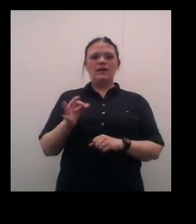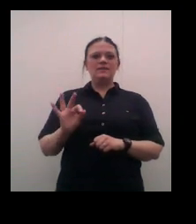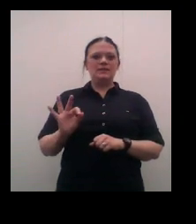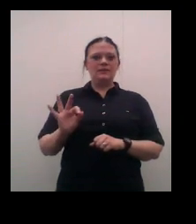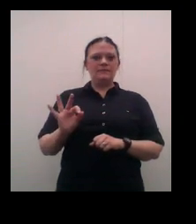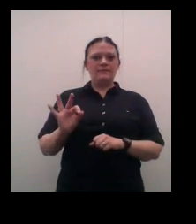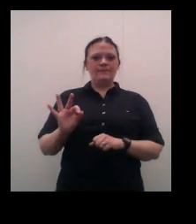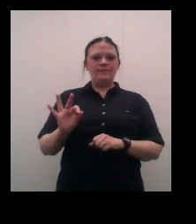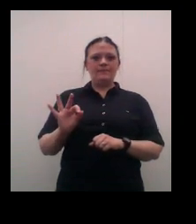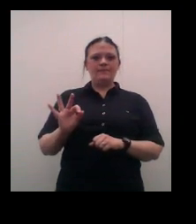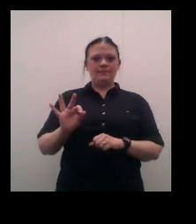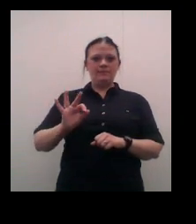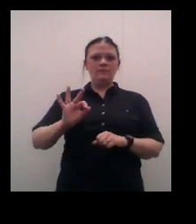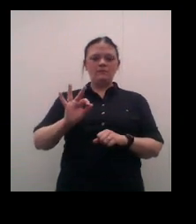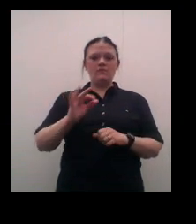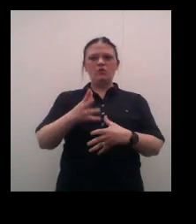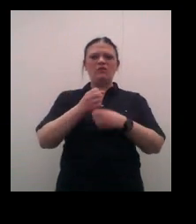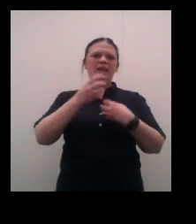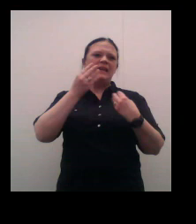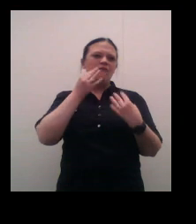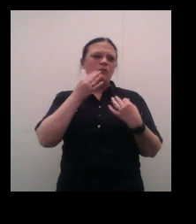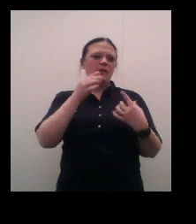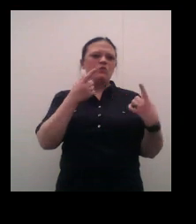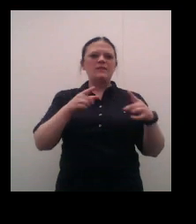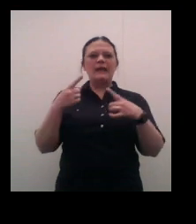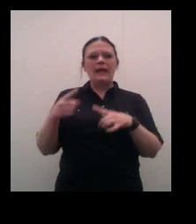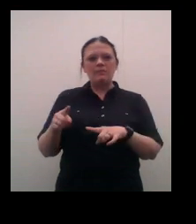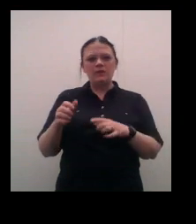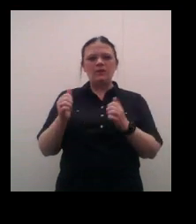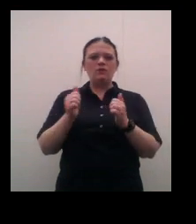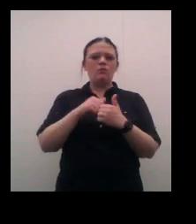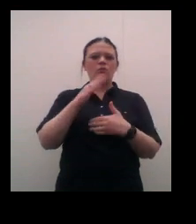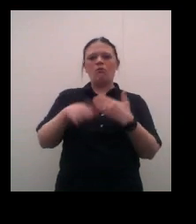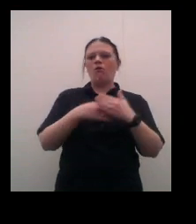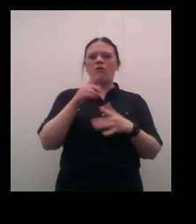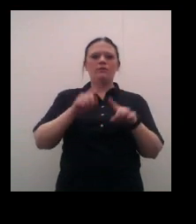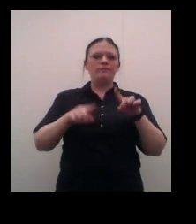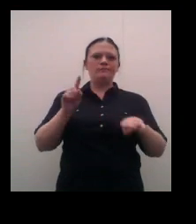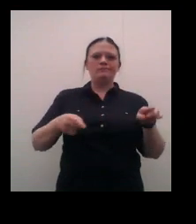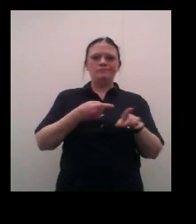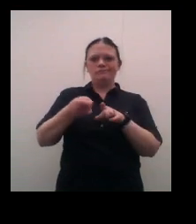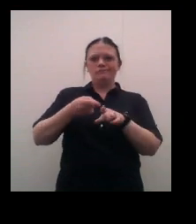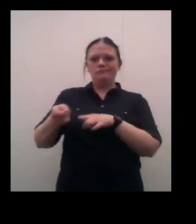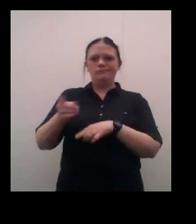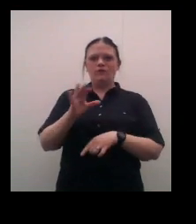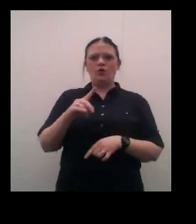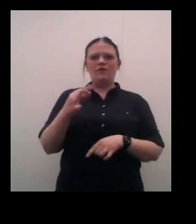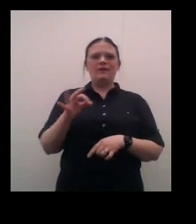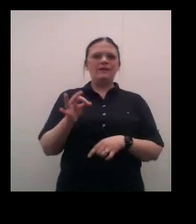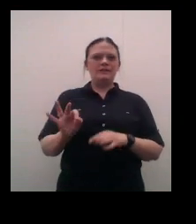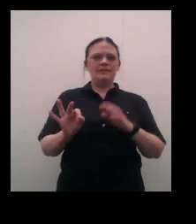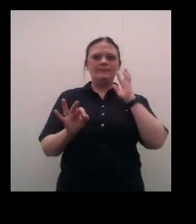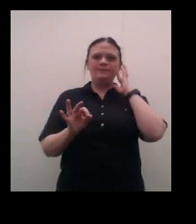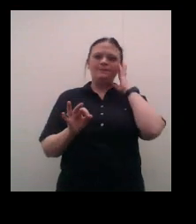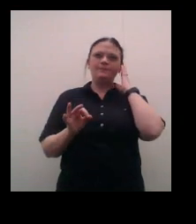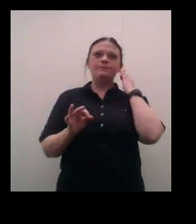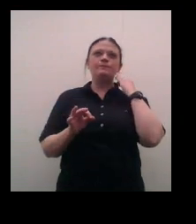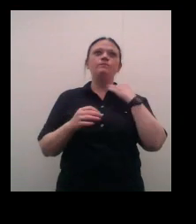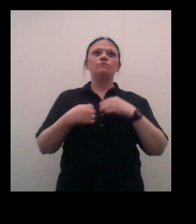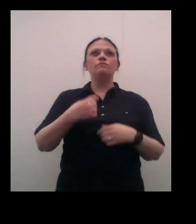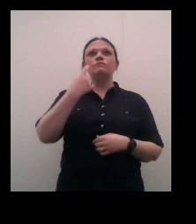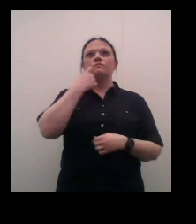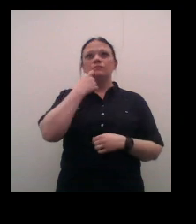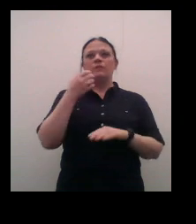www.erie.gov/COVID-19, where you can get information on what's happening with regards to all the various aspects of COVID-19. The latest cases, deaths,